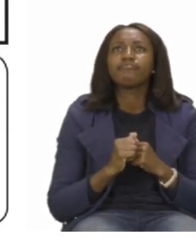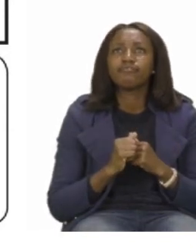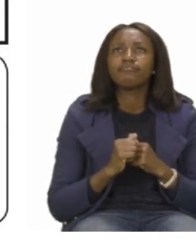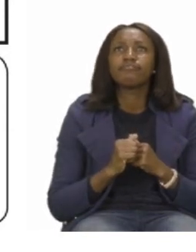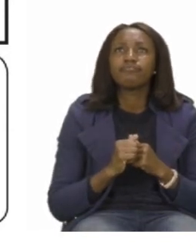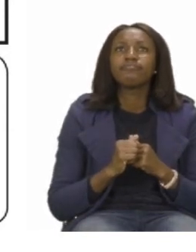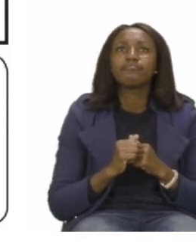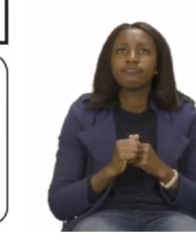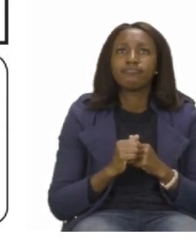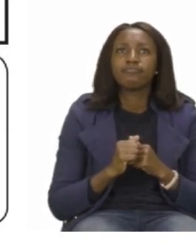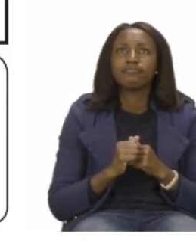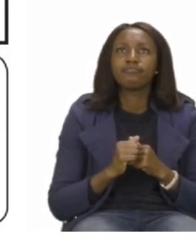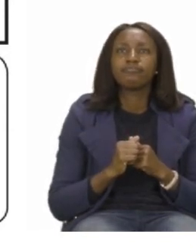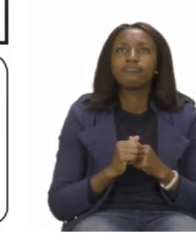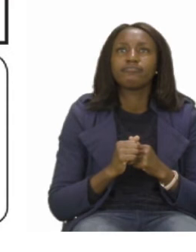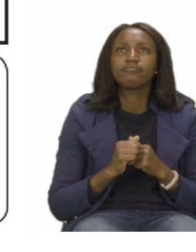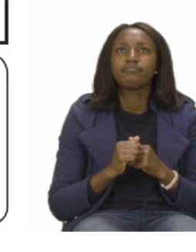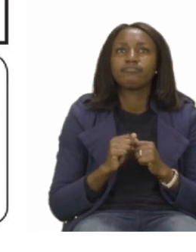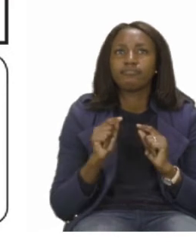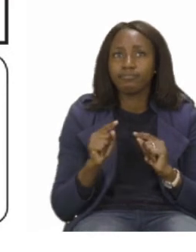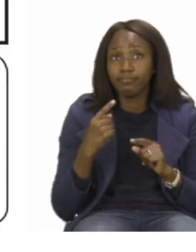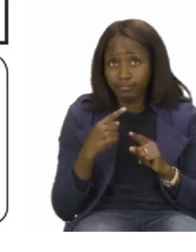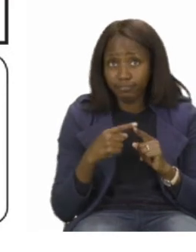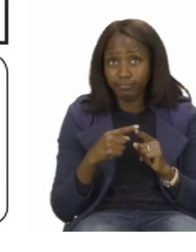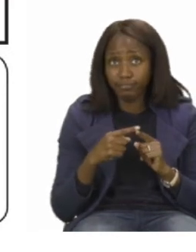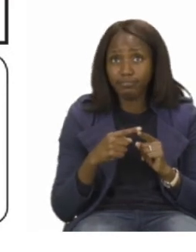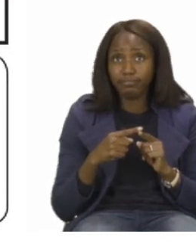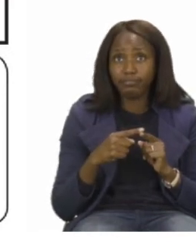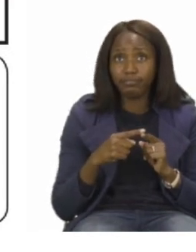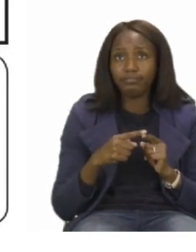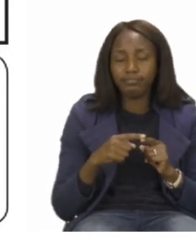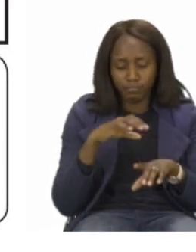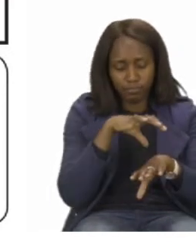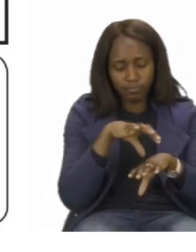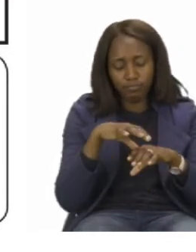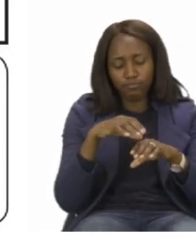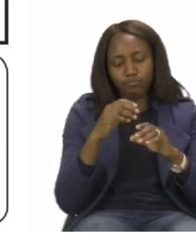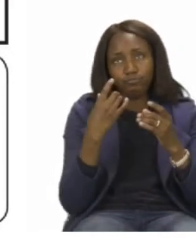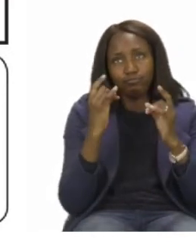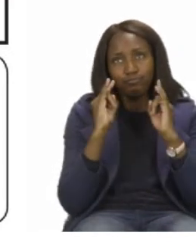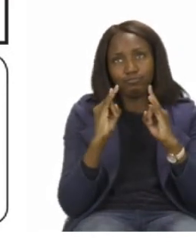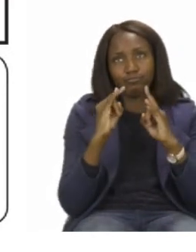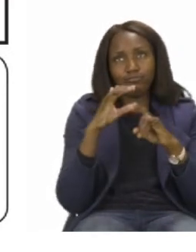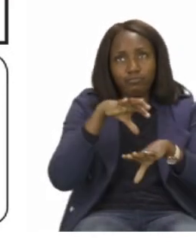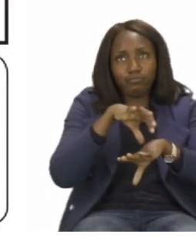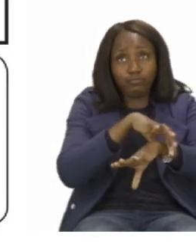him. Okay, so this is our possessive pronoun. And then we